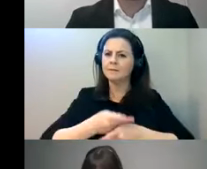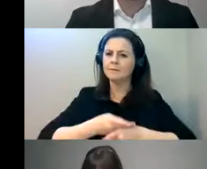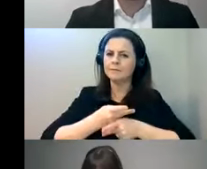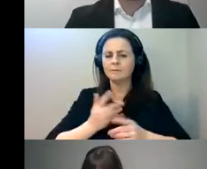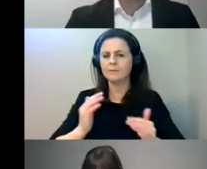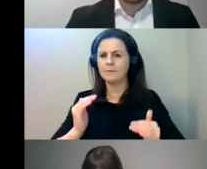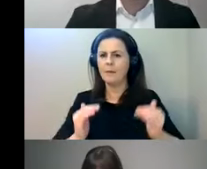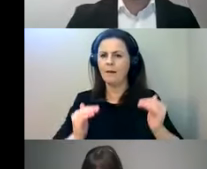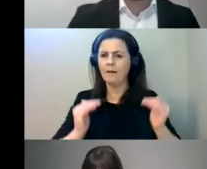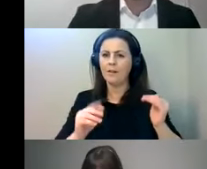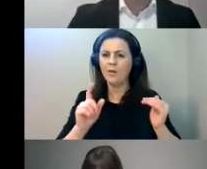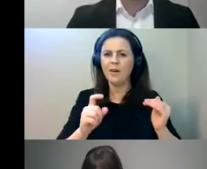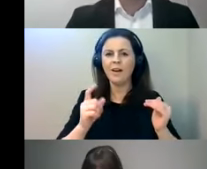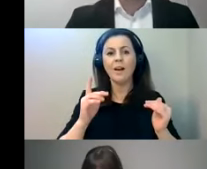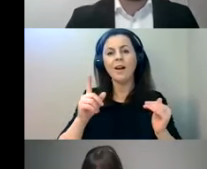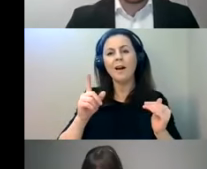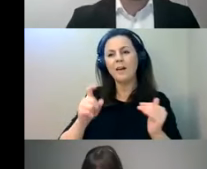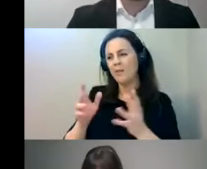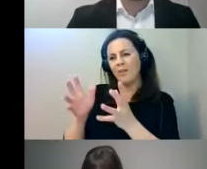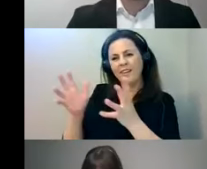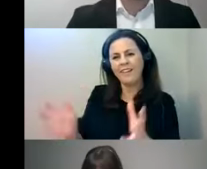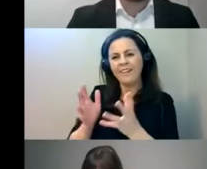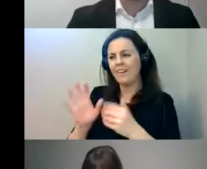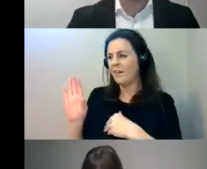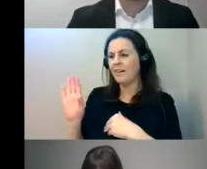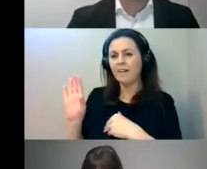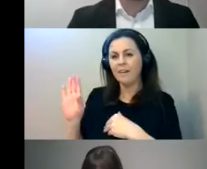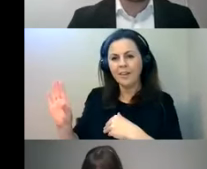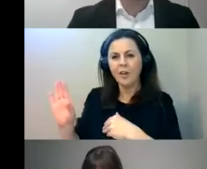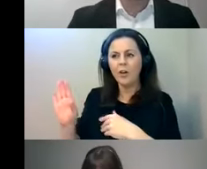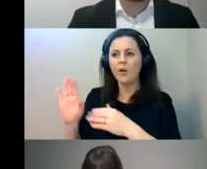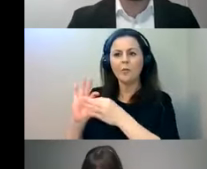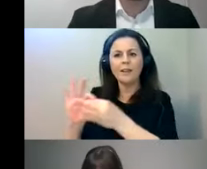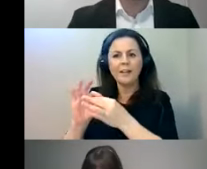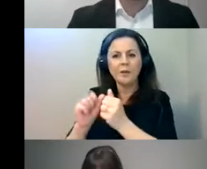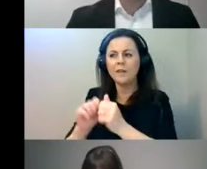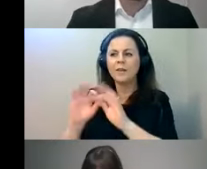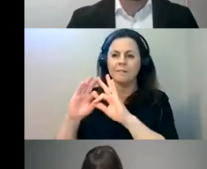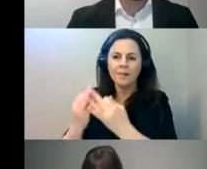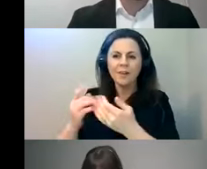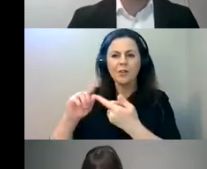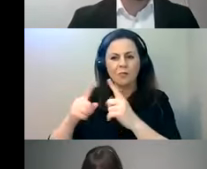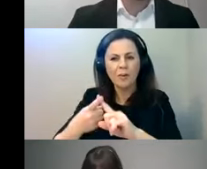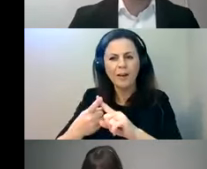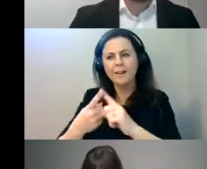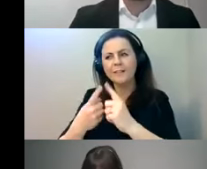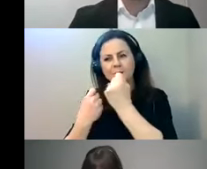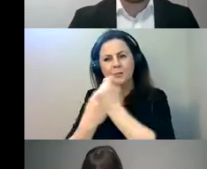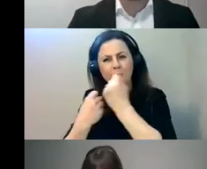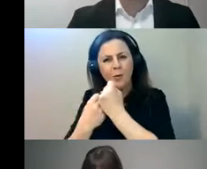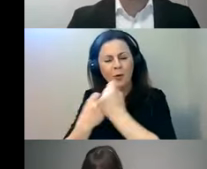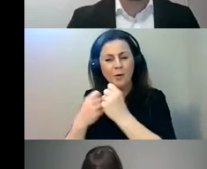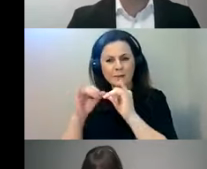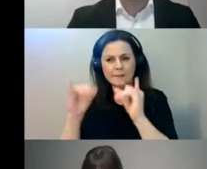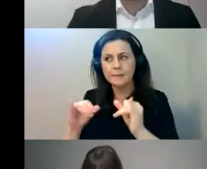expected to foster the relationships between the grantor and their family members and supportive loved ones. So to some extent, you may be